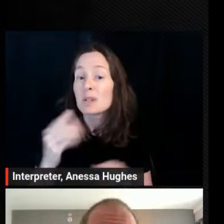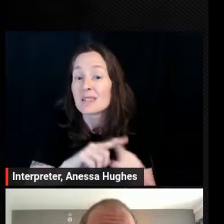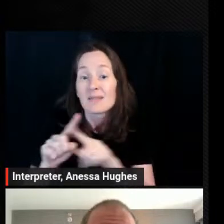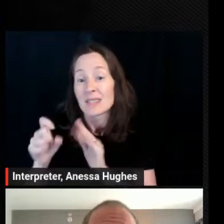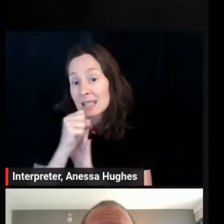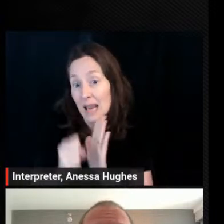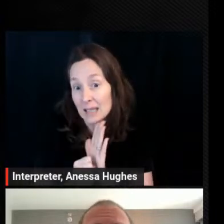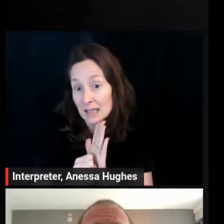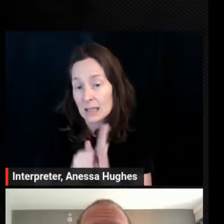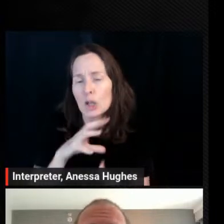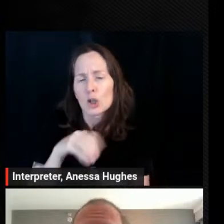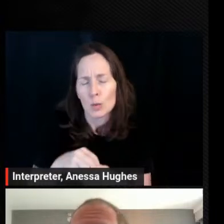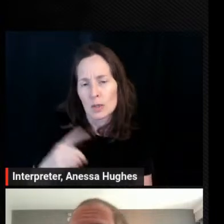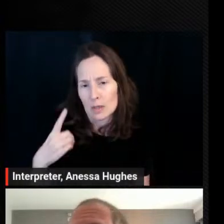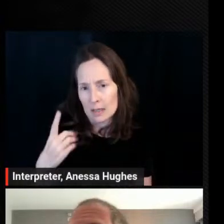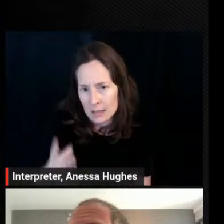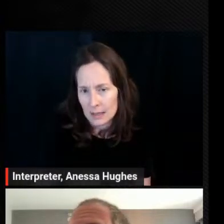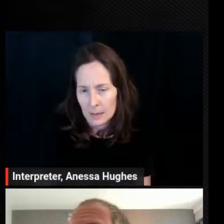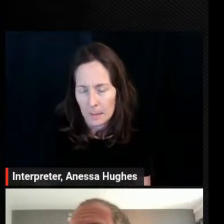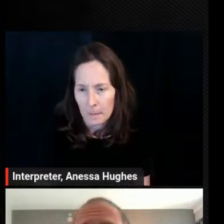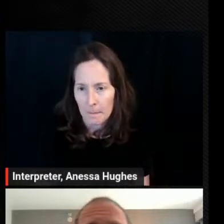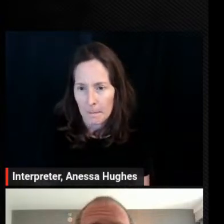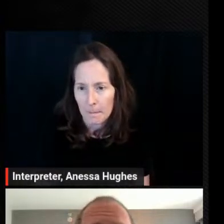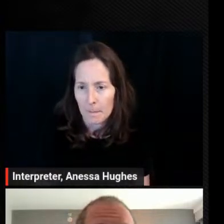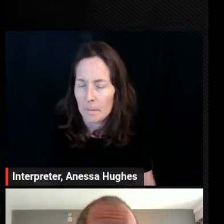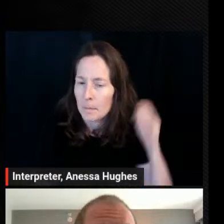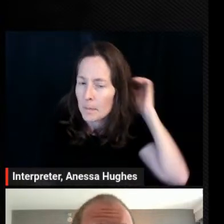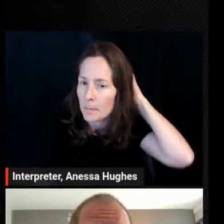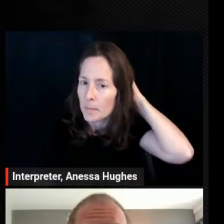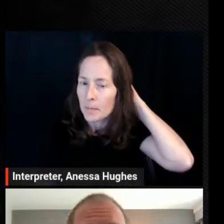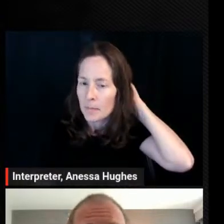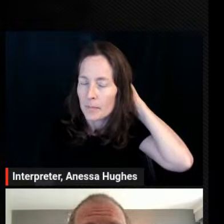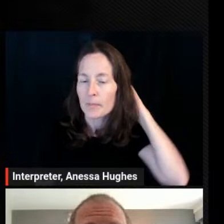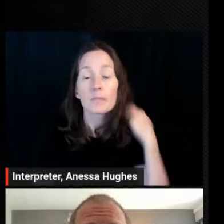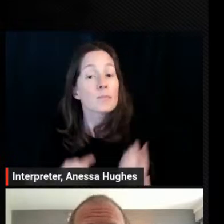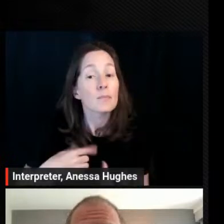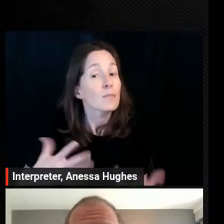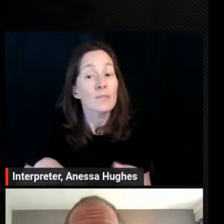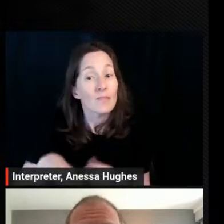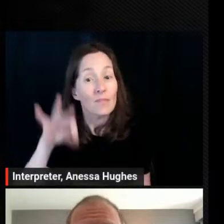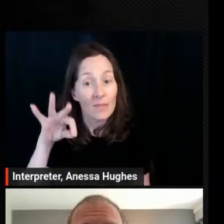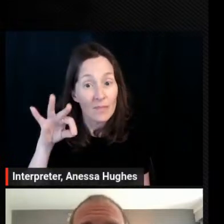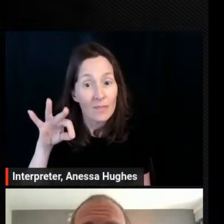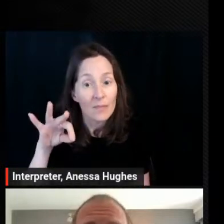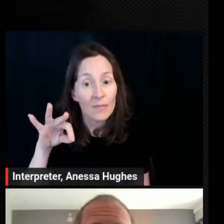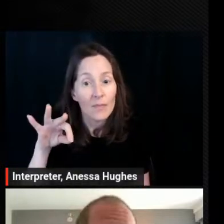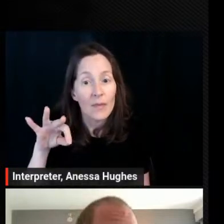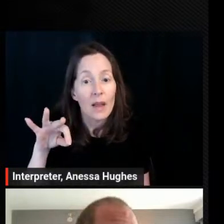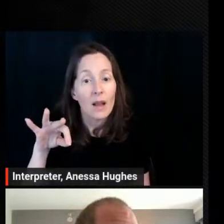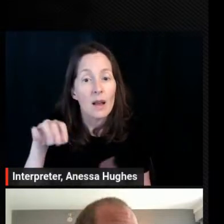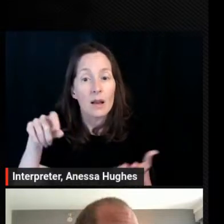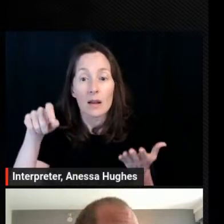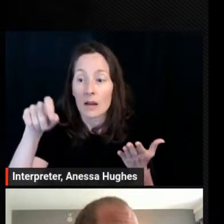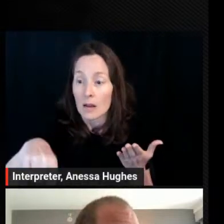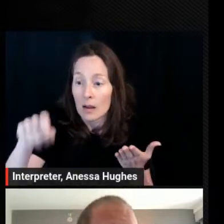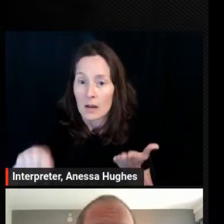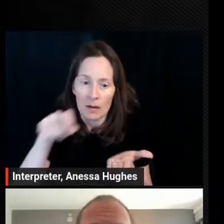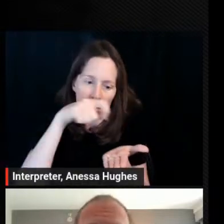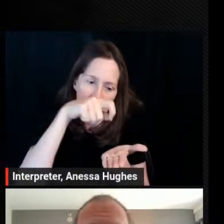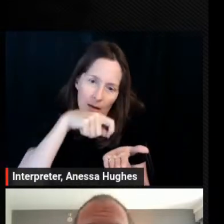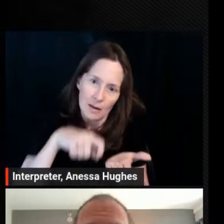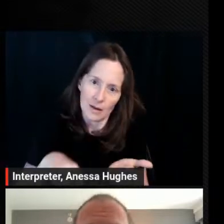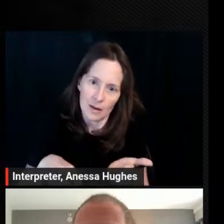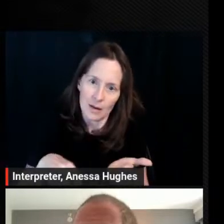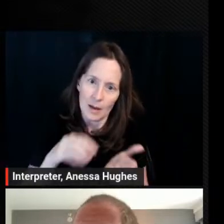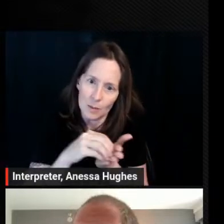Among those things I found was the notes, the handwritten notes of a trial that took